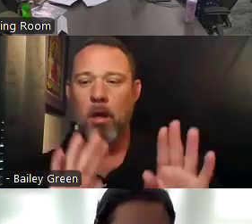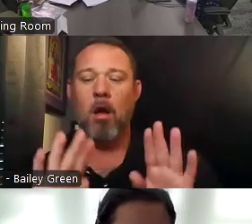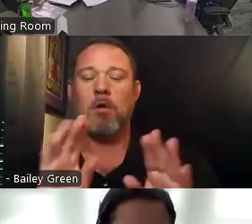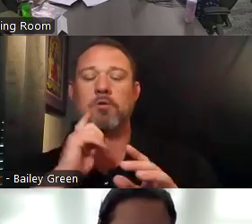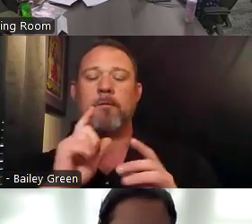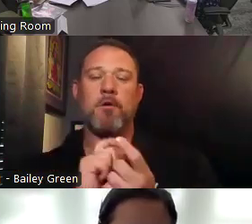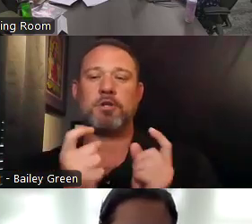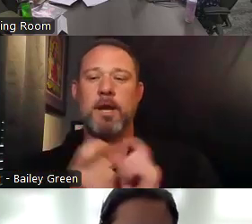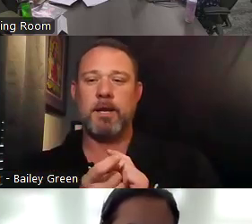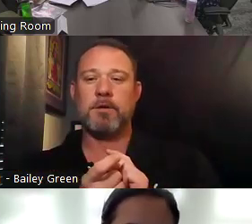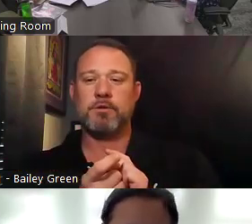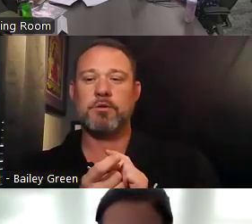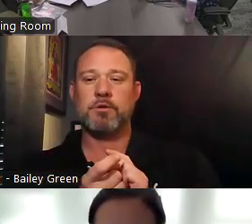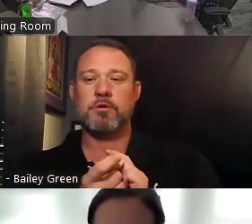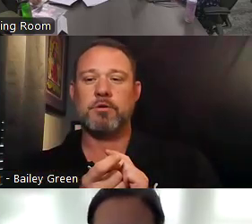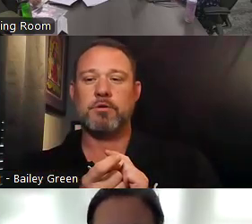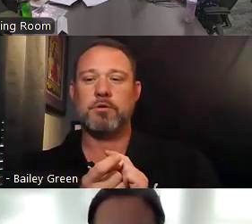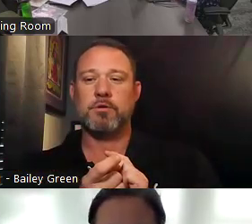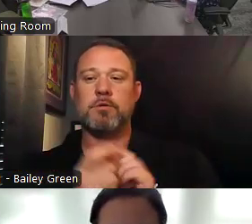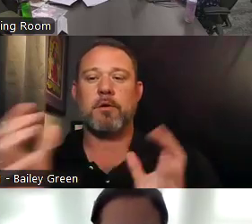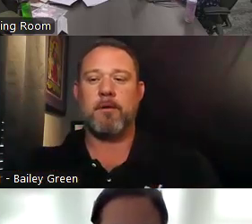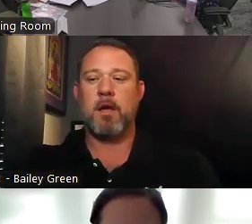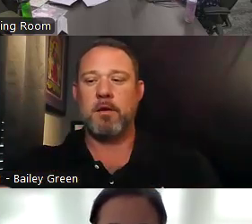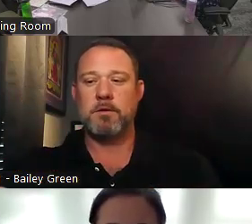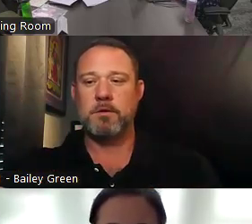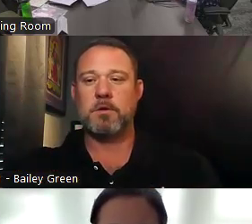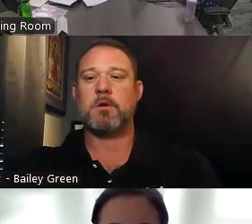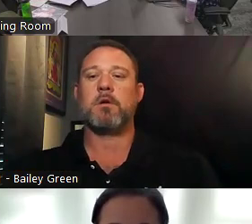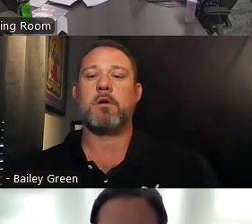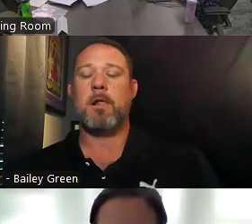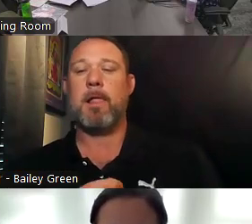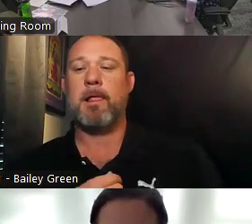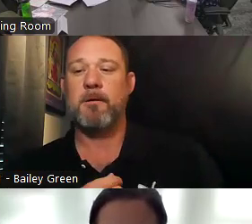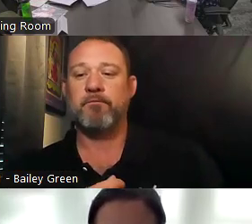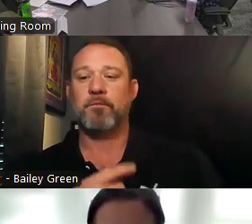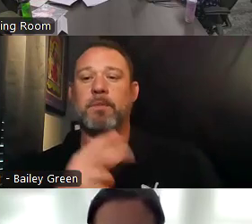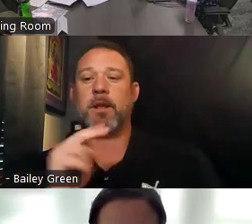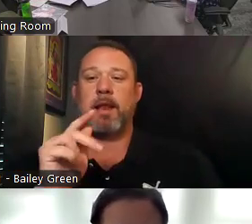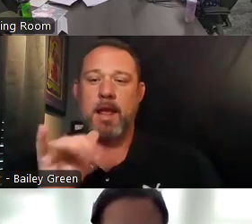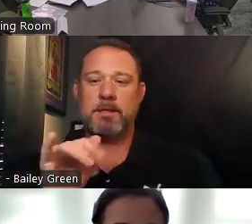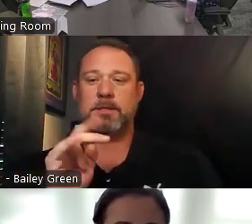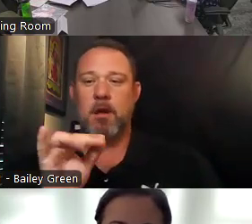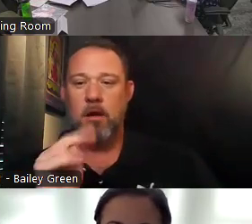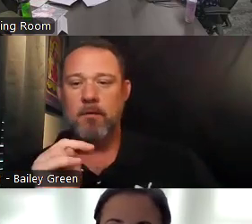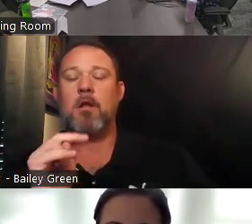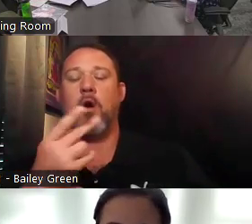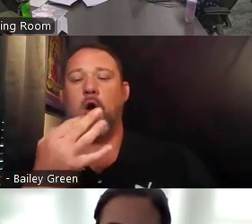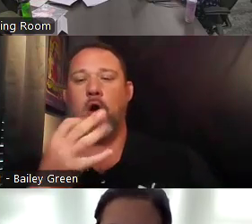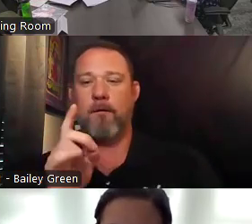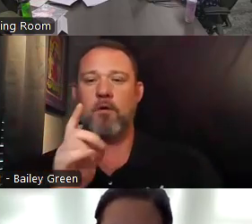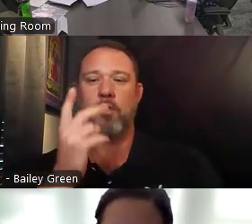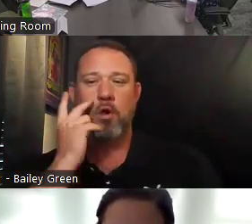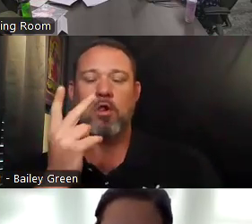these changes. So fascinating paper from my colleague, Nancy Donovan at Harvard, who really looked